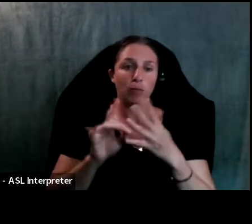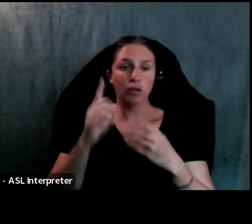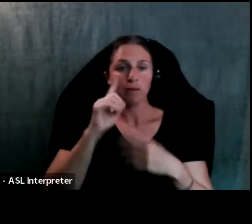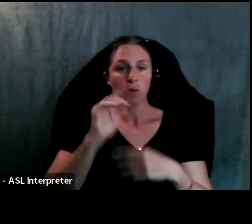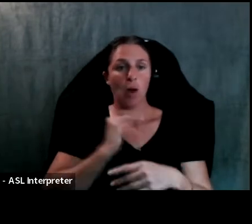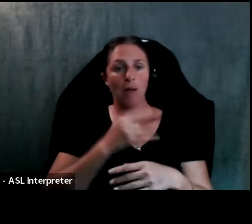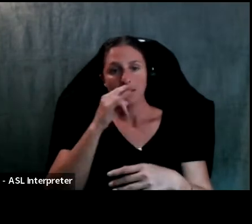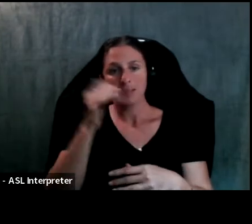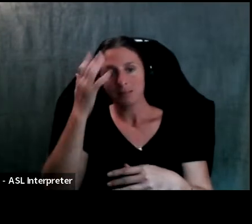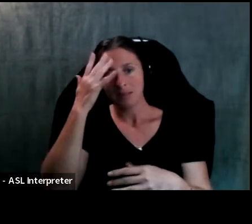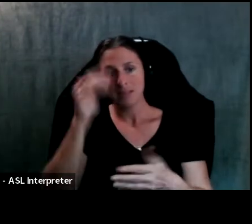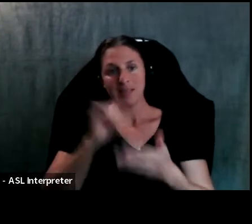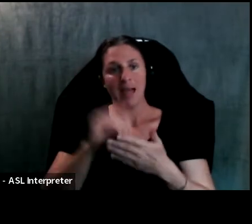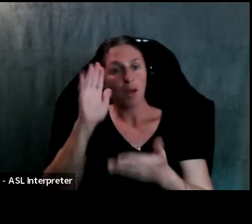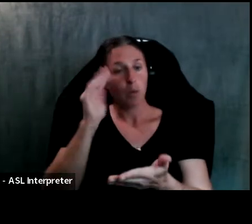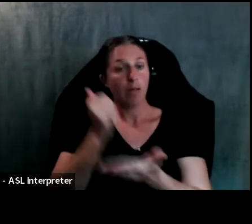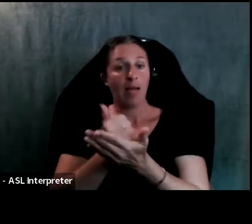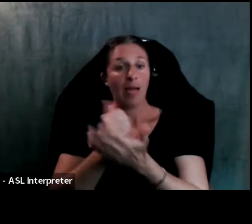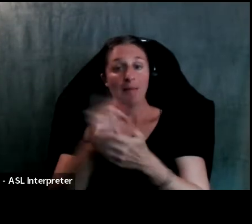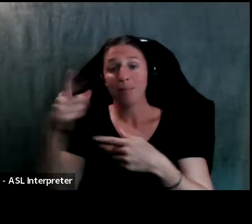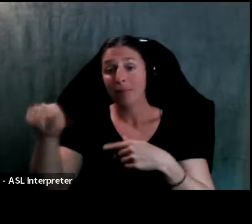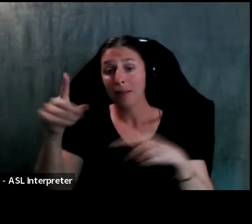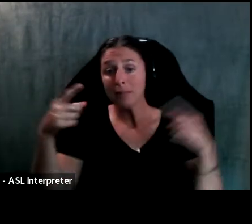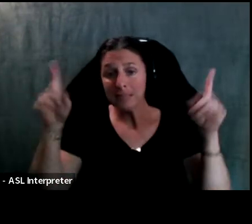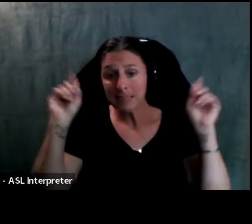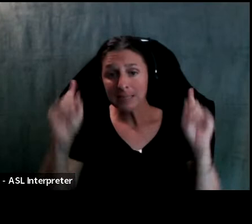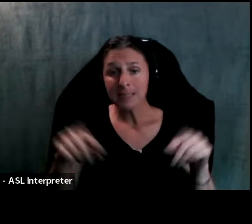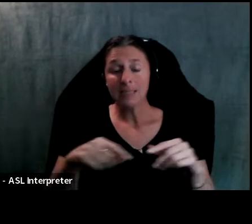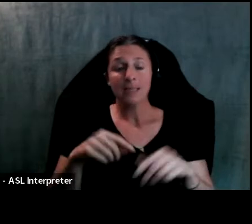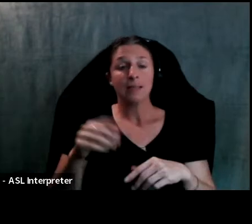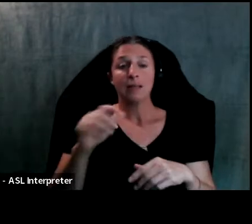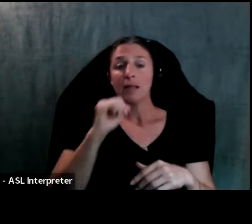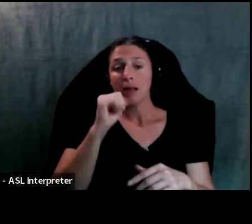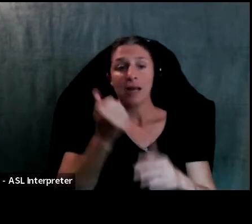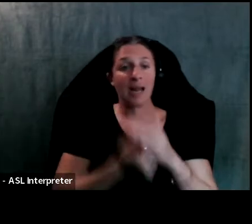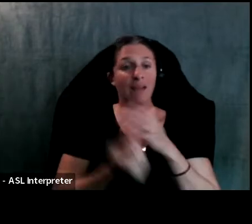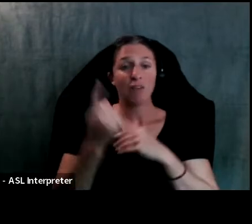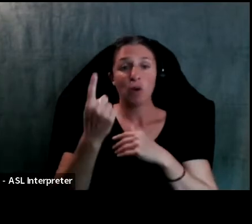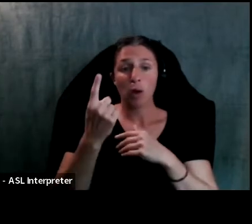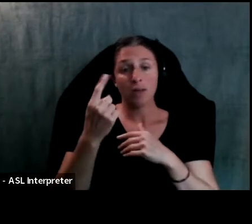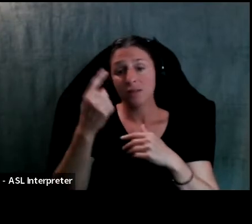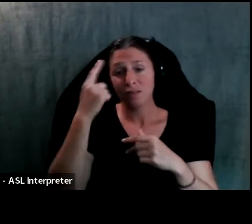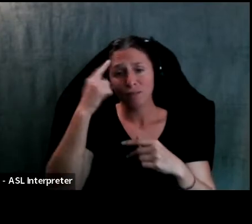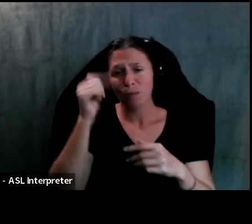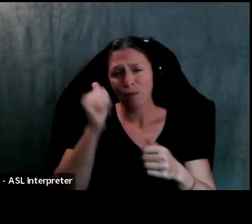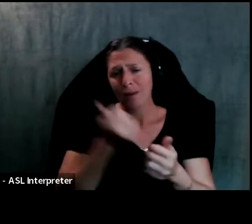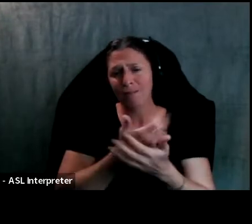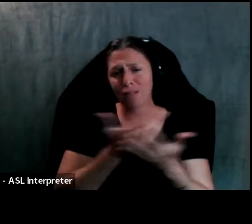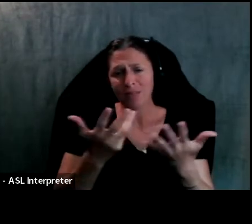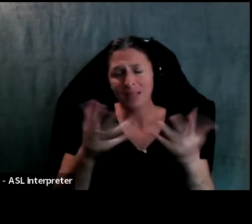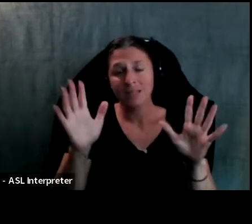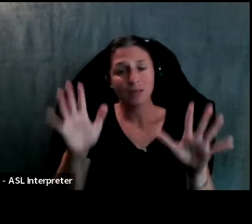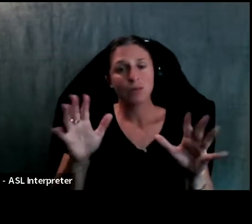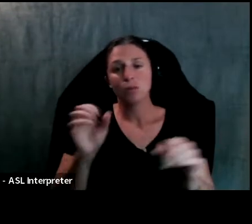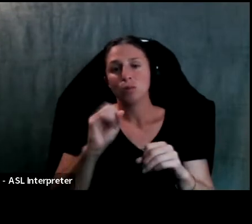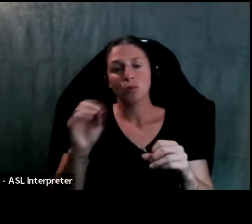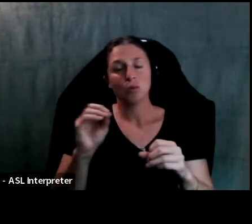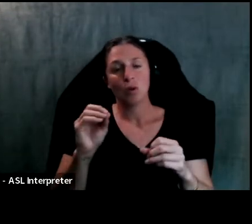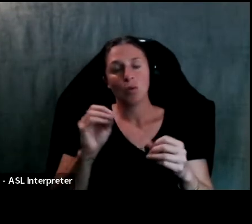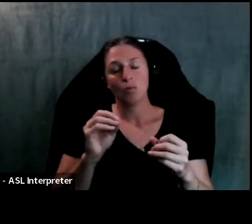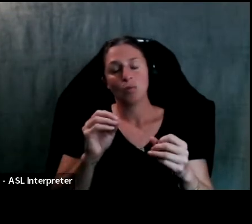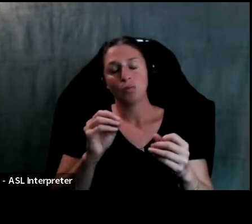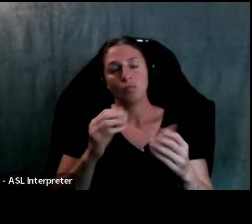that will help them succeed. Again, not everybody's for everything. So thank you very much for